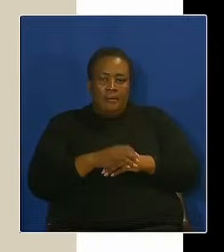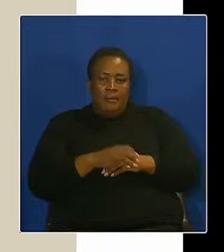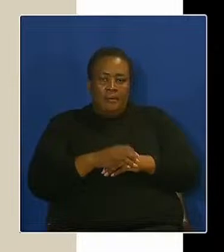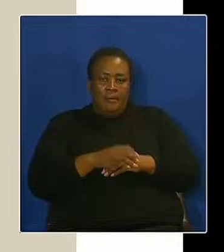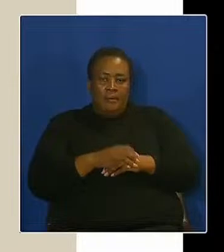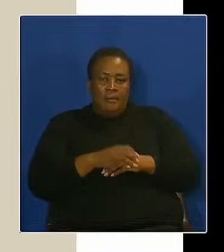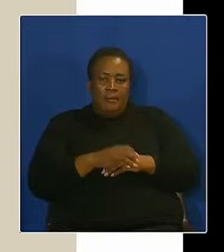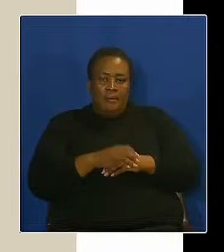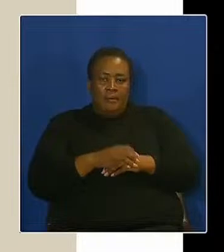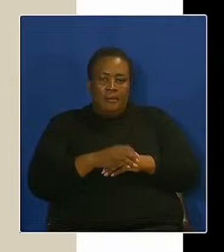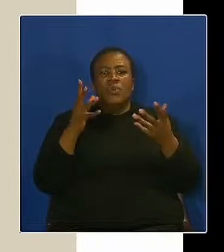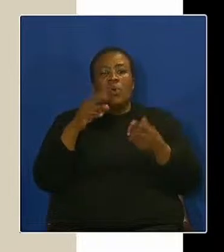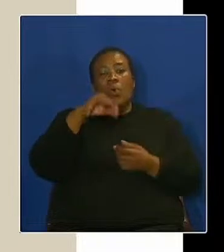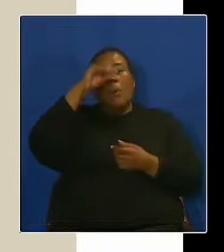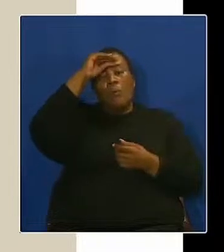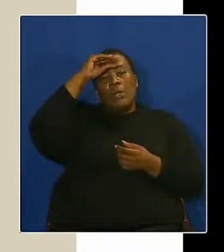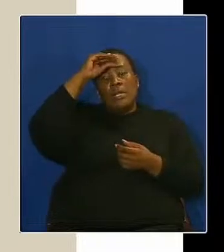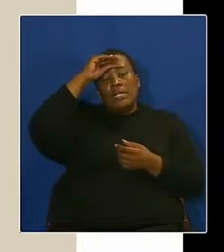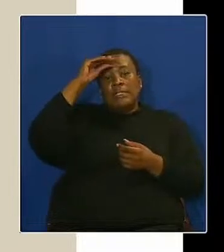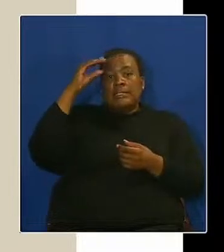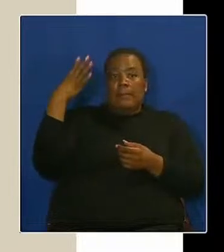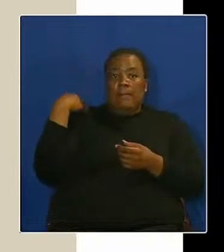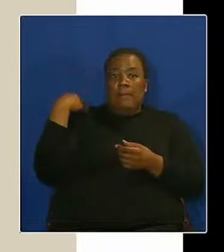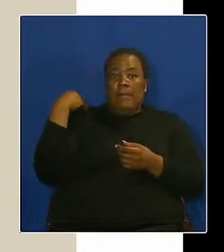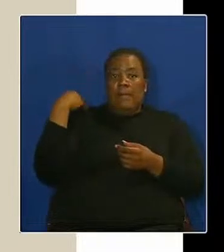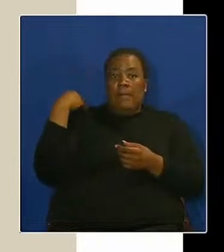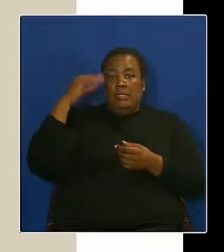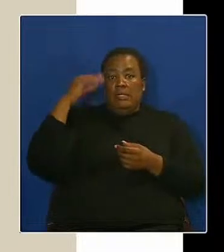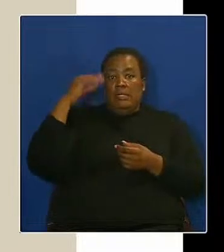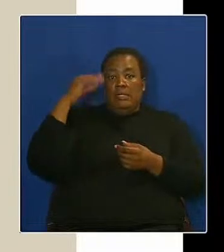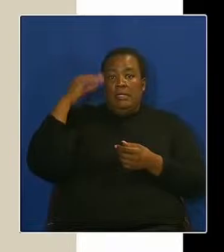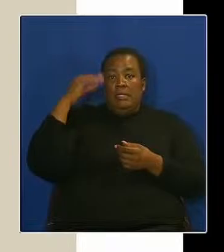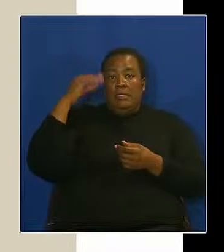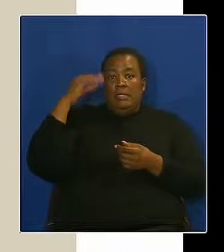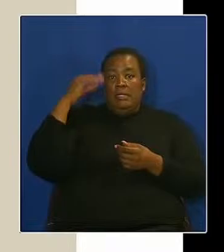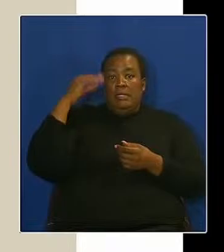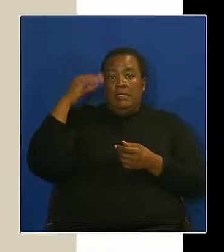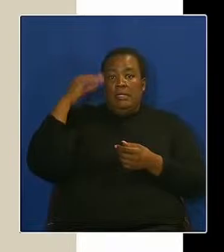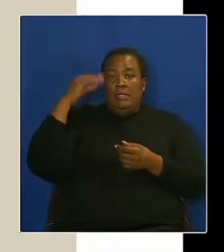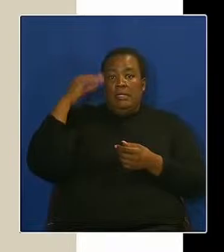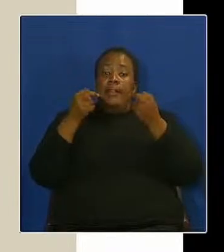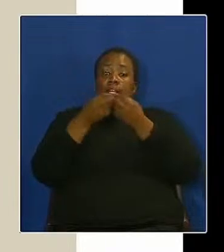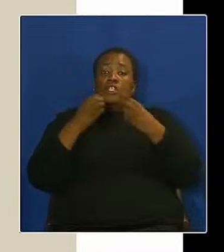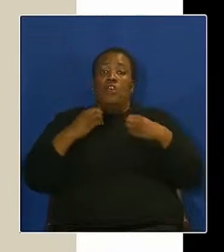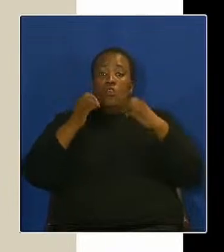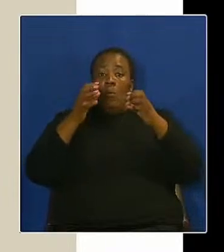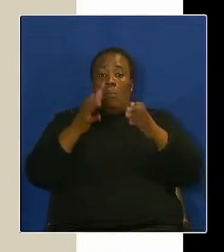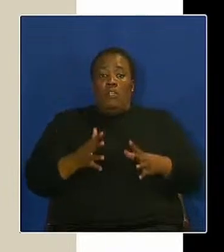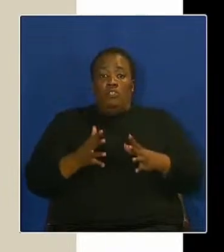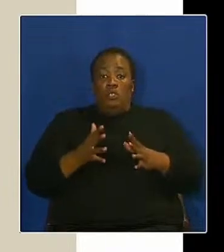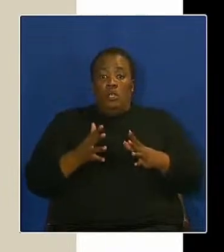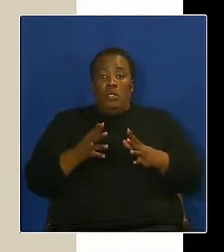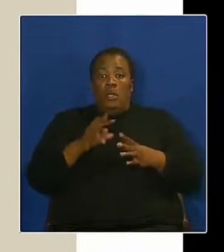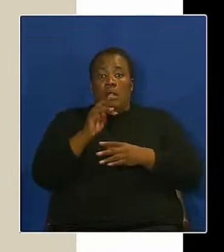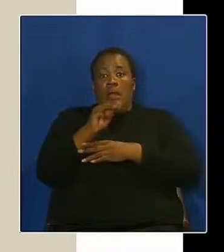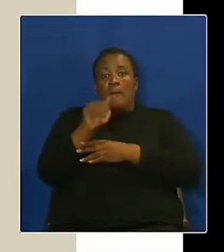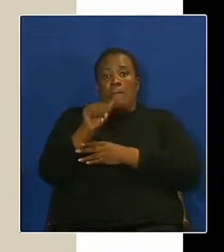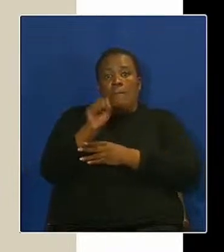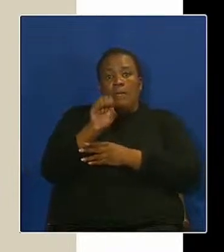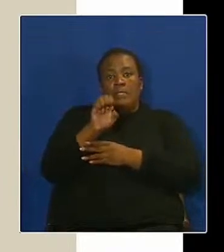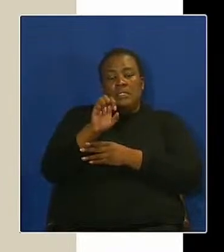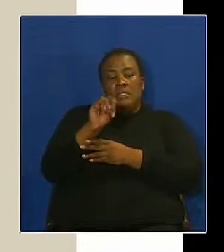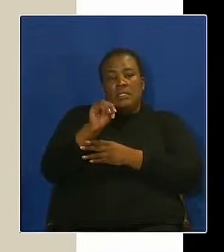titled How Police Minister Peggy Cele and National Police Commissioner General Masimula covered up